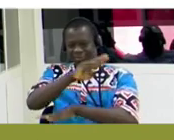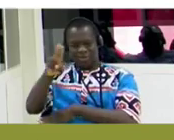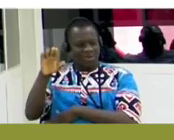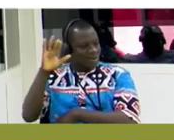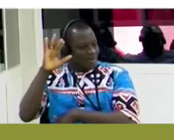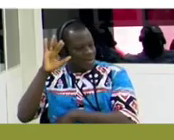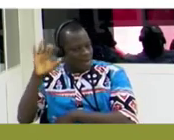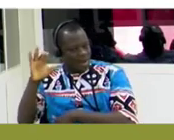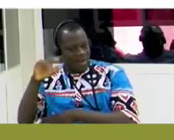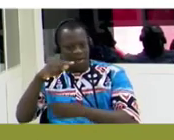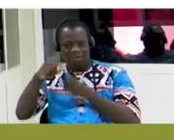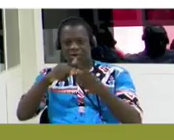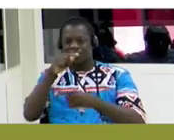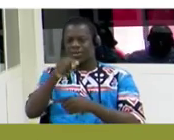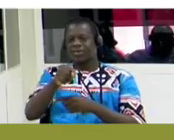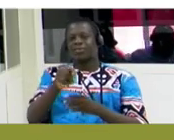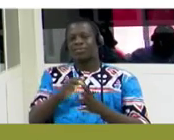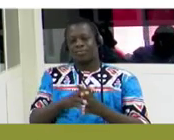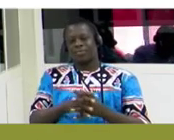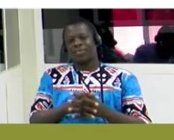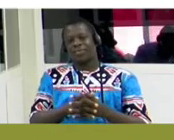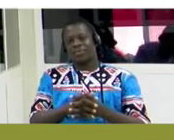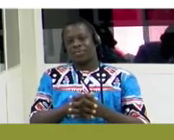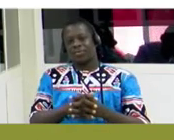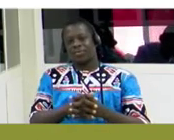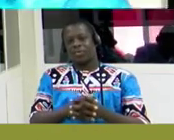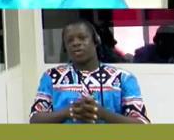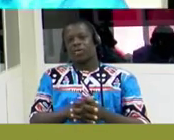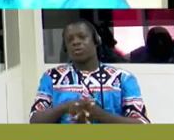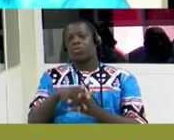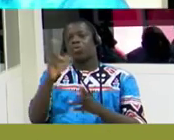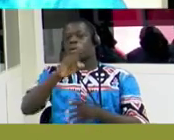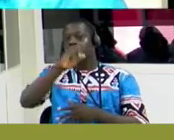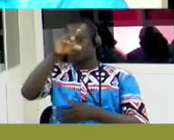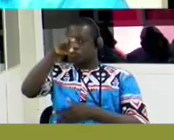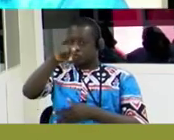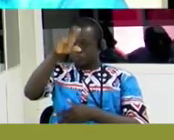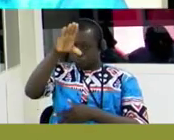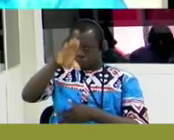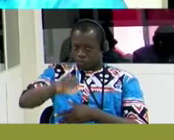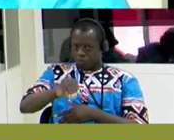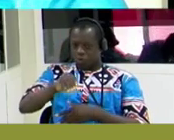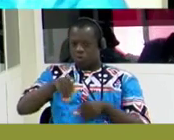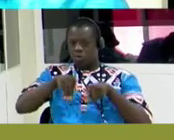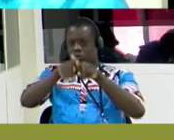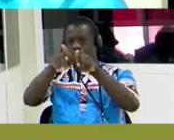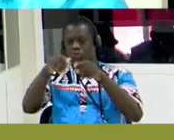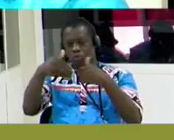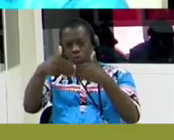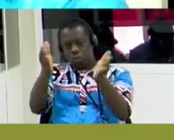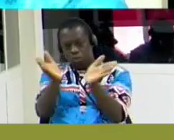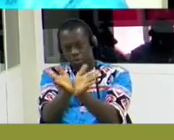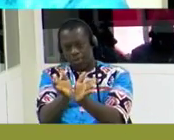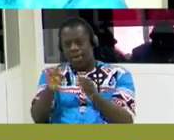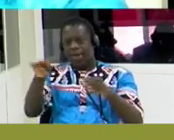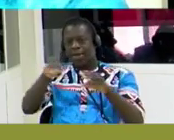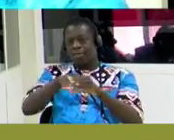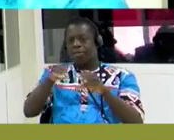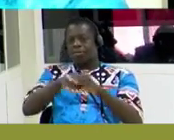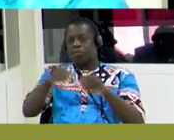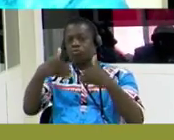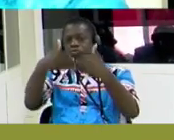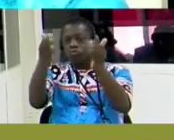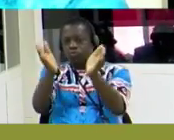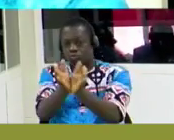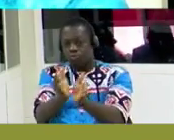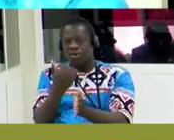So what did you do after your group was asked, when members of your group were asked to